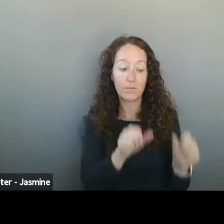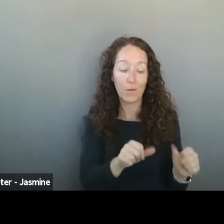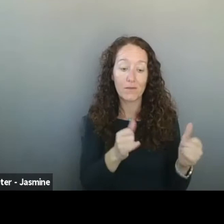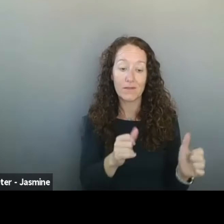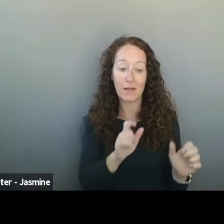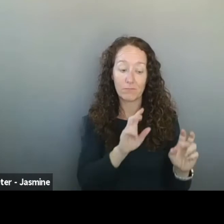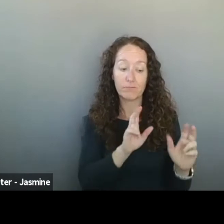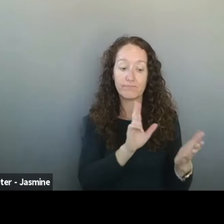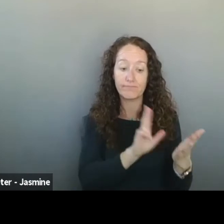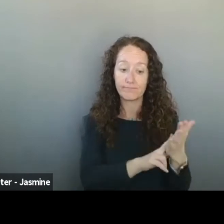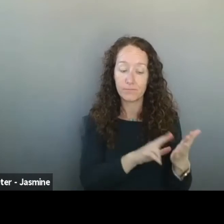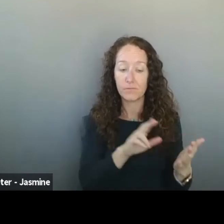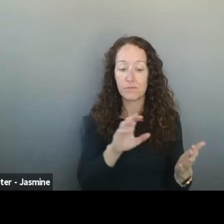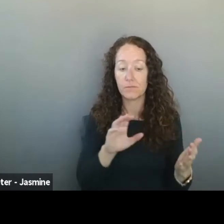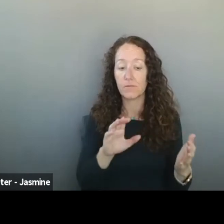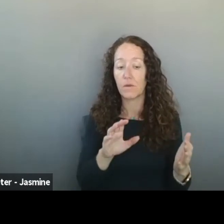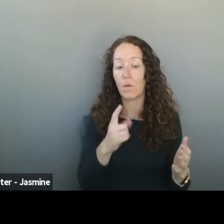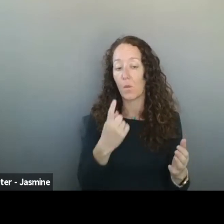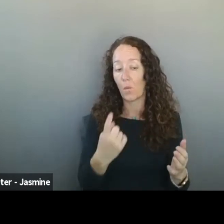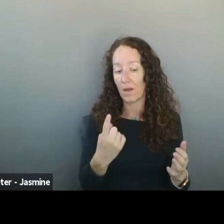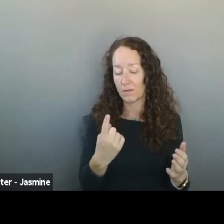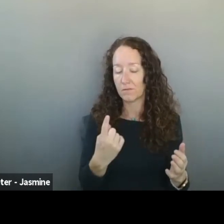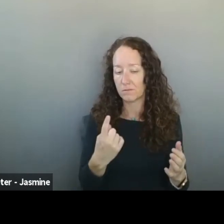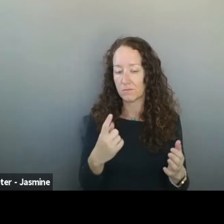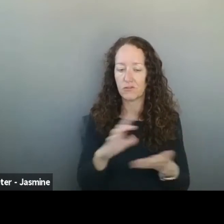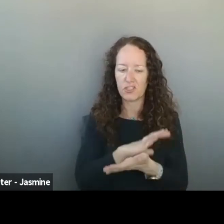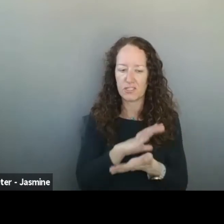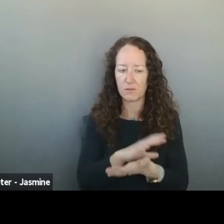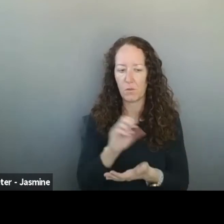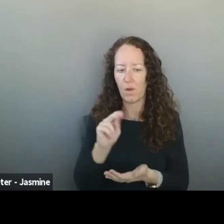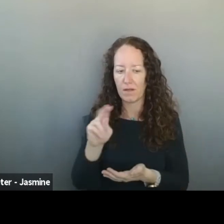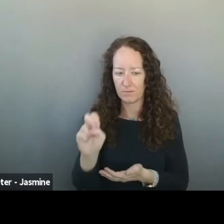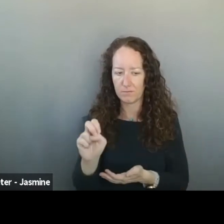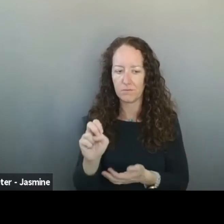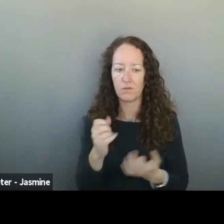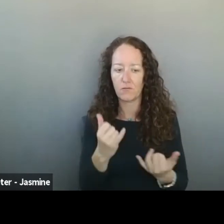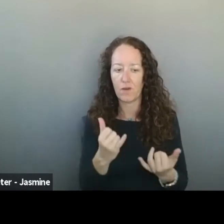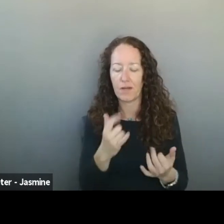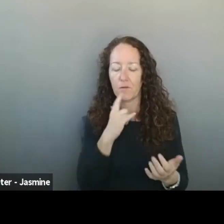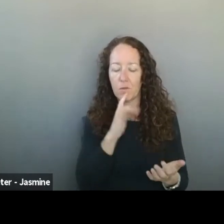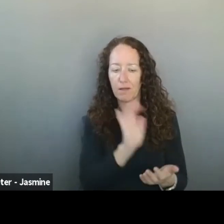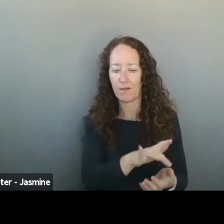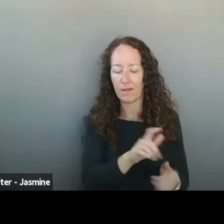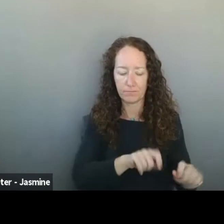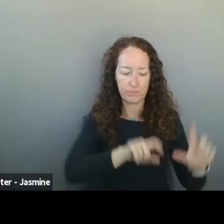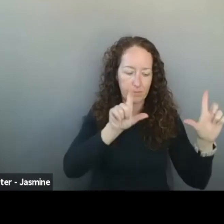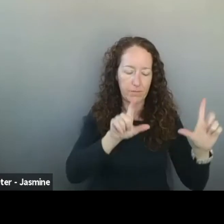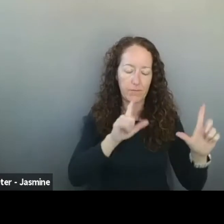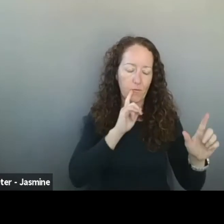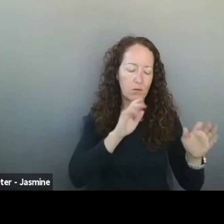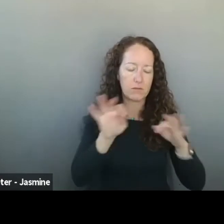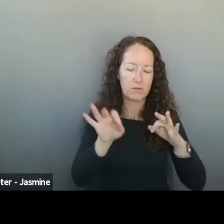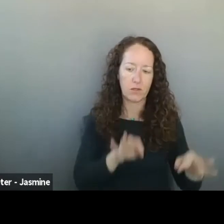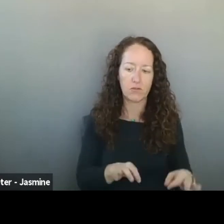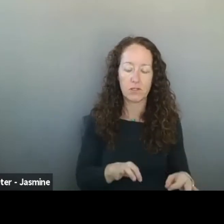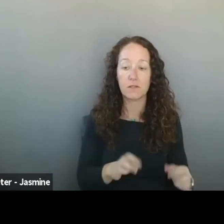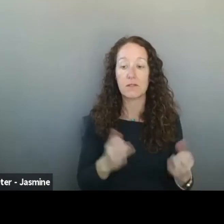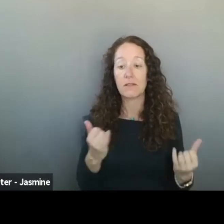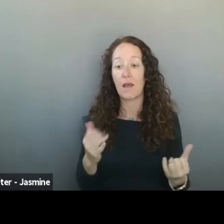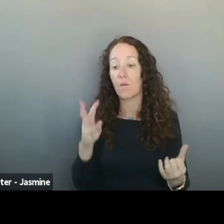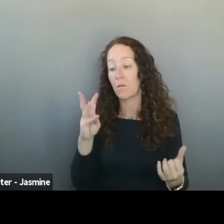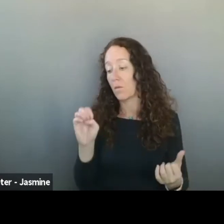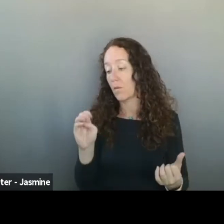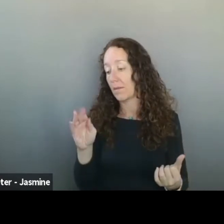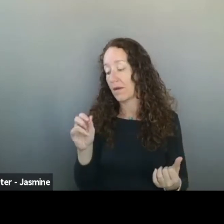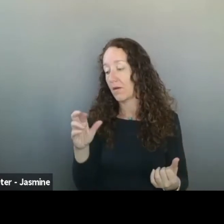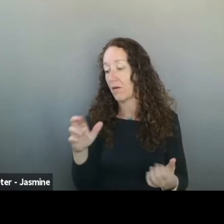now. We are in a webinar at this moment, so you don't have to worry about being on or off video. There may be some moments where we